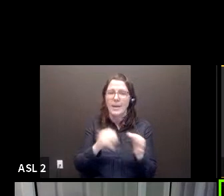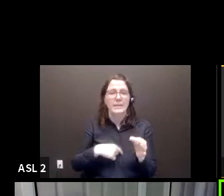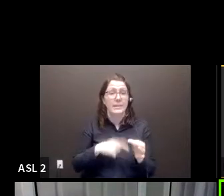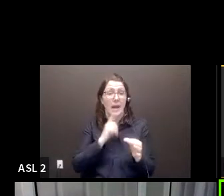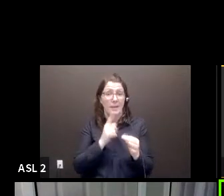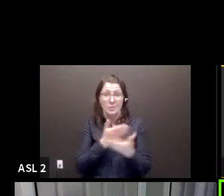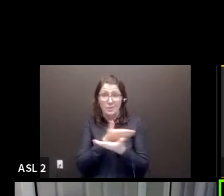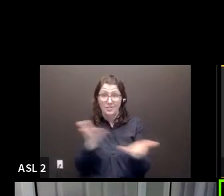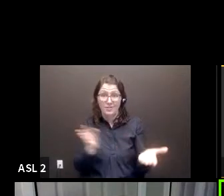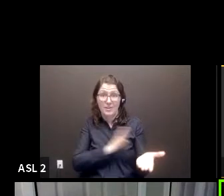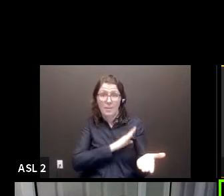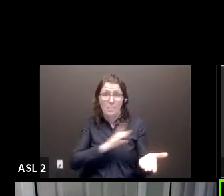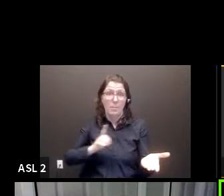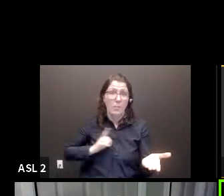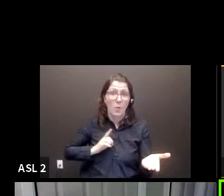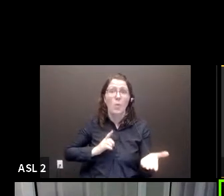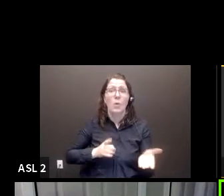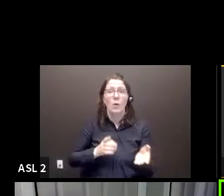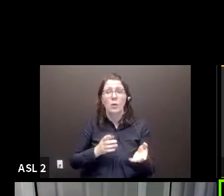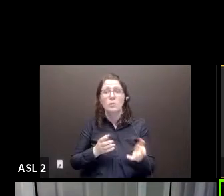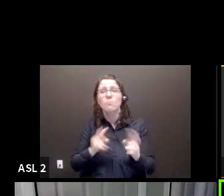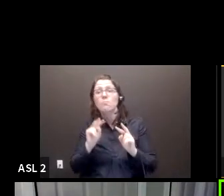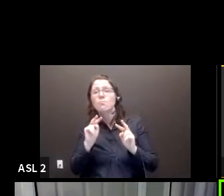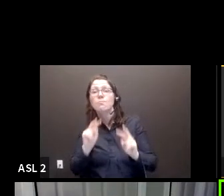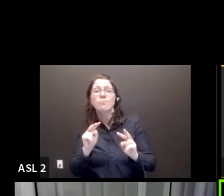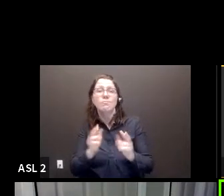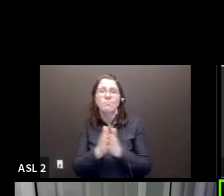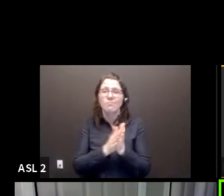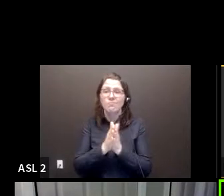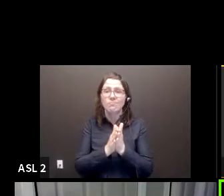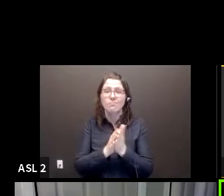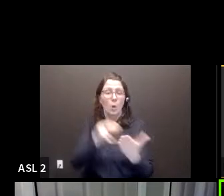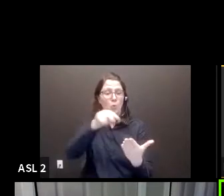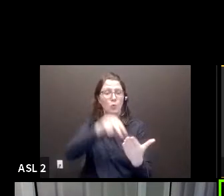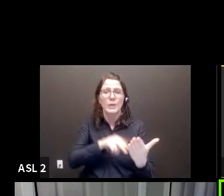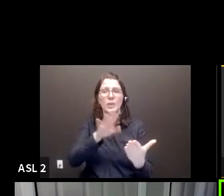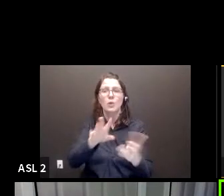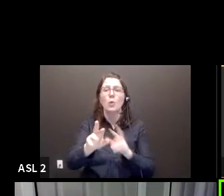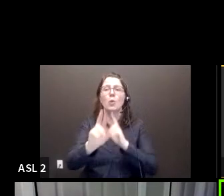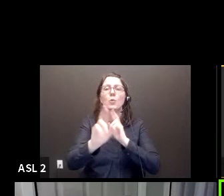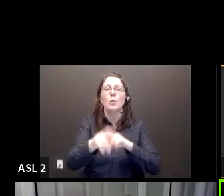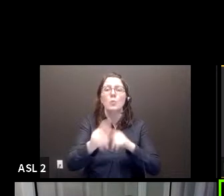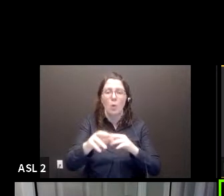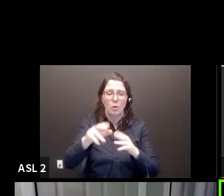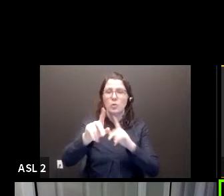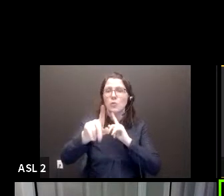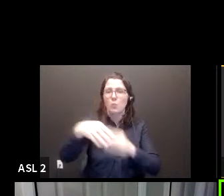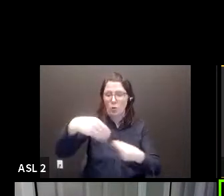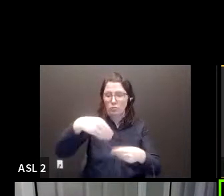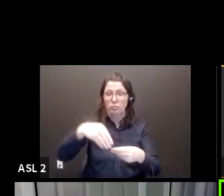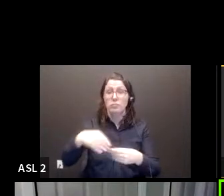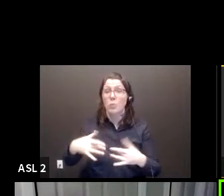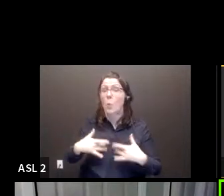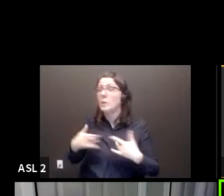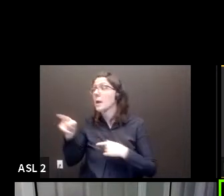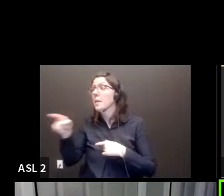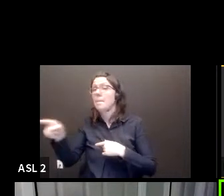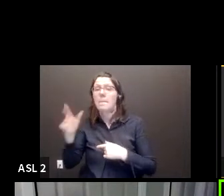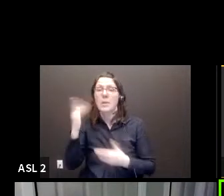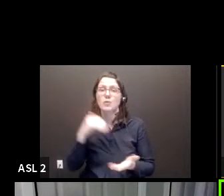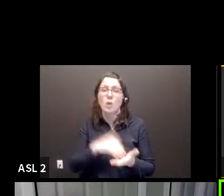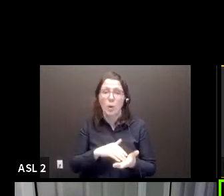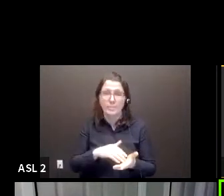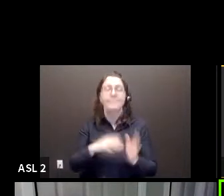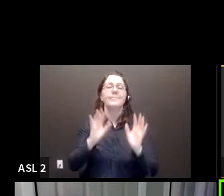to the report on what's happening in montreal when it's uh when it's made available before i go to the next uh